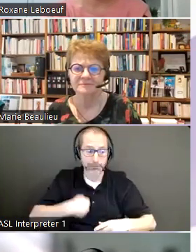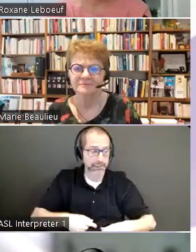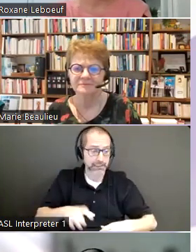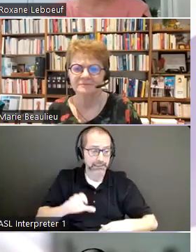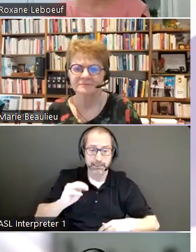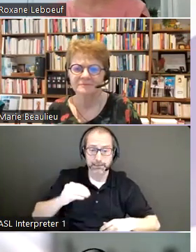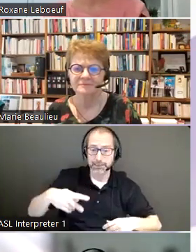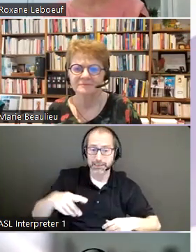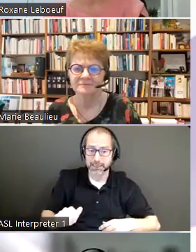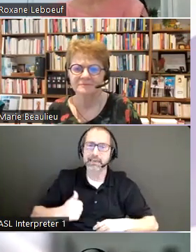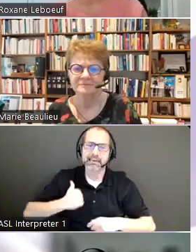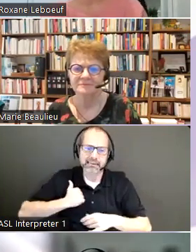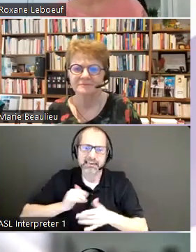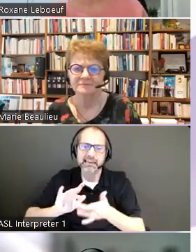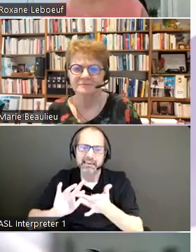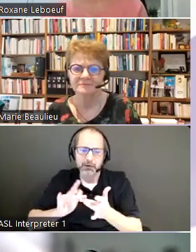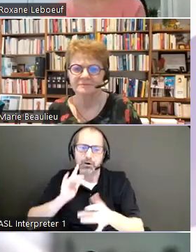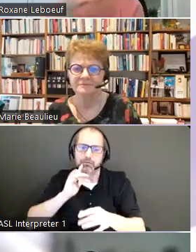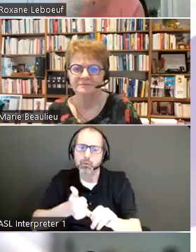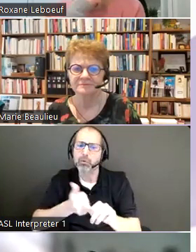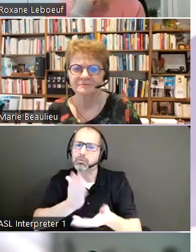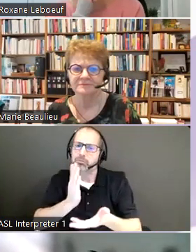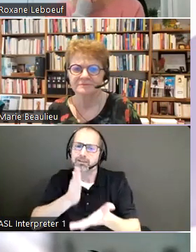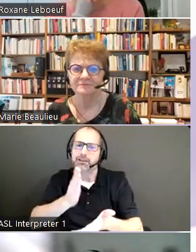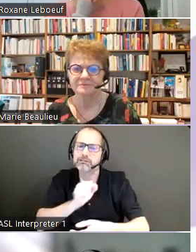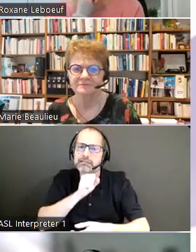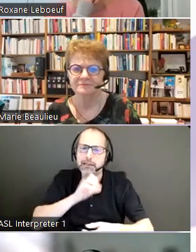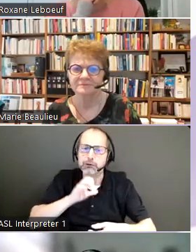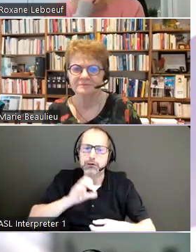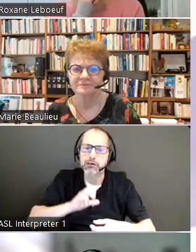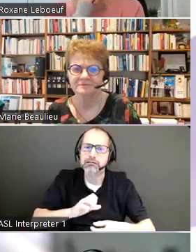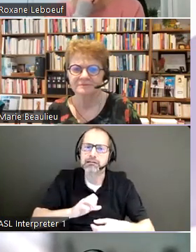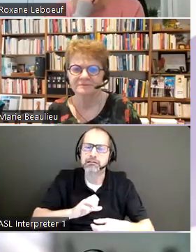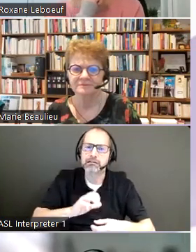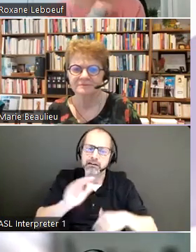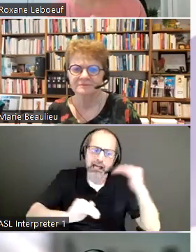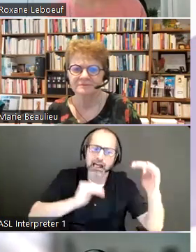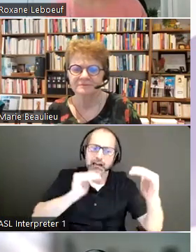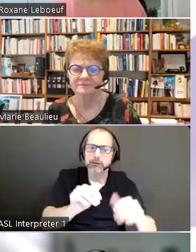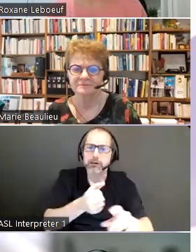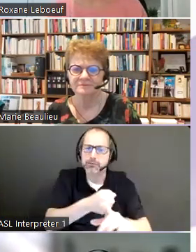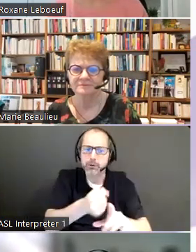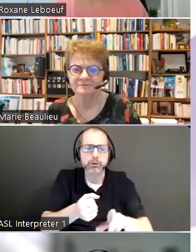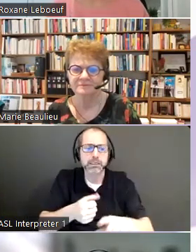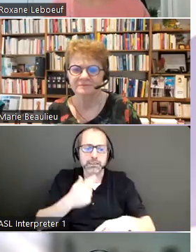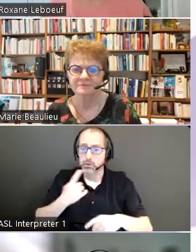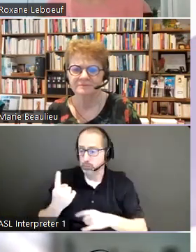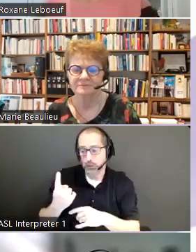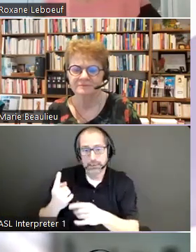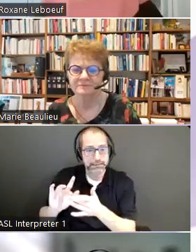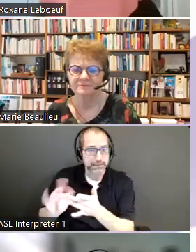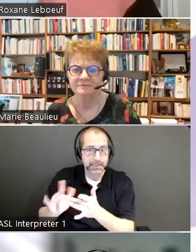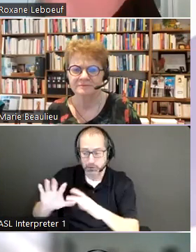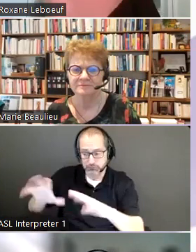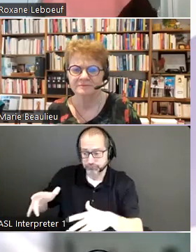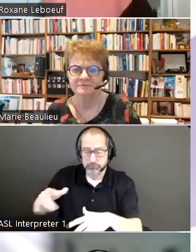the Canadian Network for the Prevention of Elder Abuse, and we are the only pan-Canadian network doing this work. So we're working to